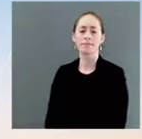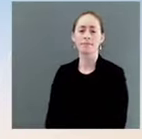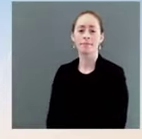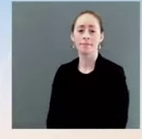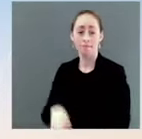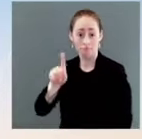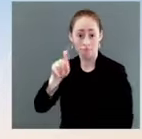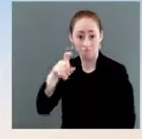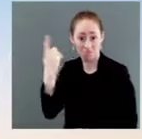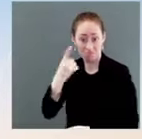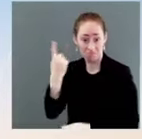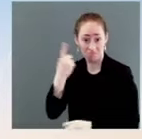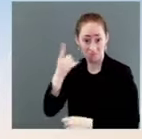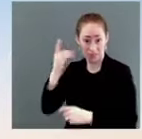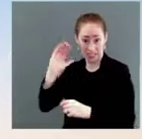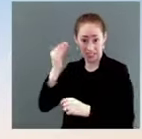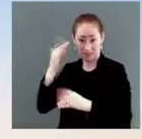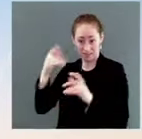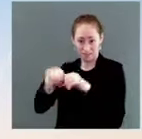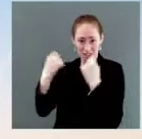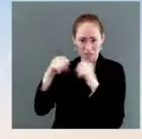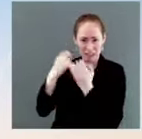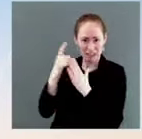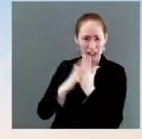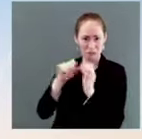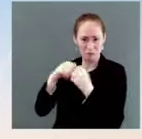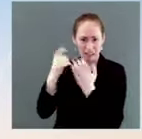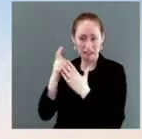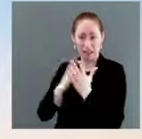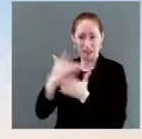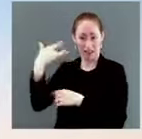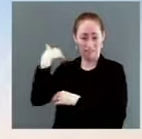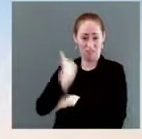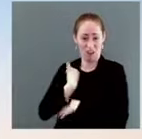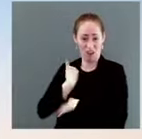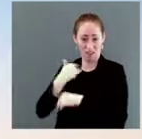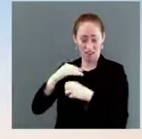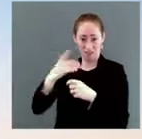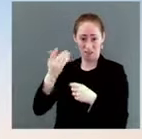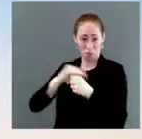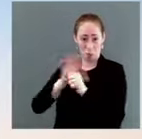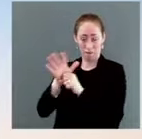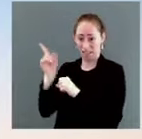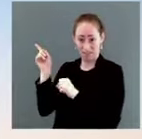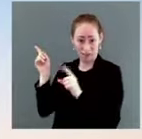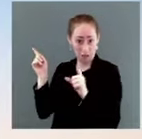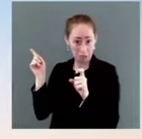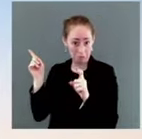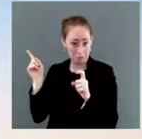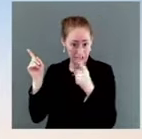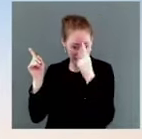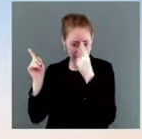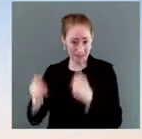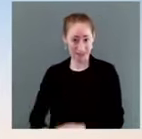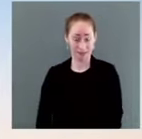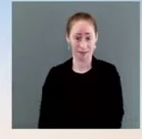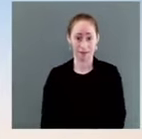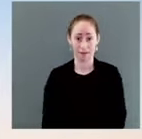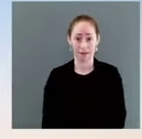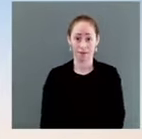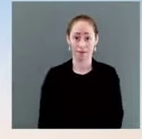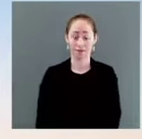reasons that crime, one of the root reasons crime, we've, root causes of crime in communities is guns and gun violence. And we've seen that